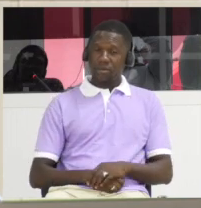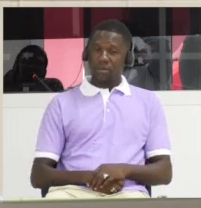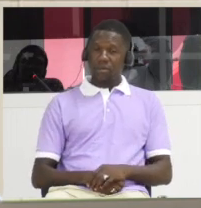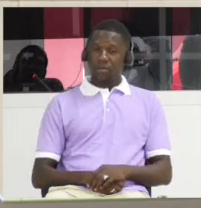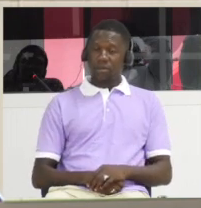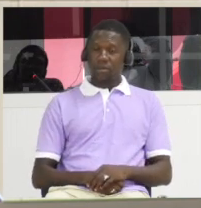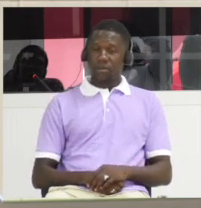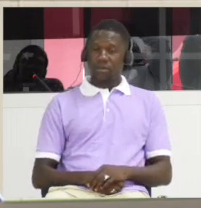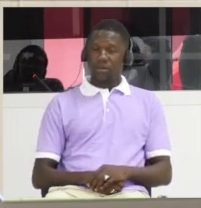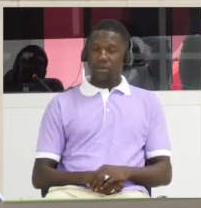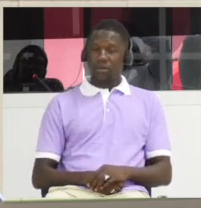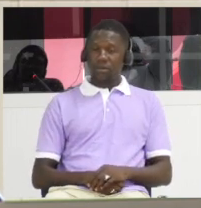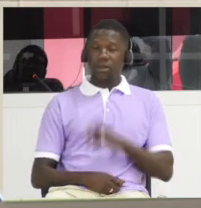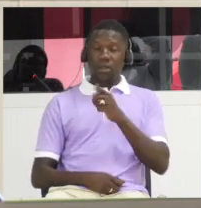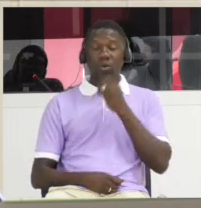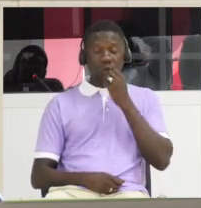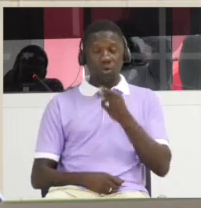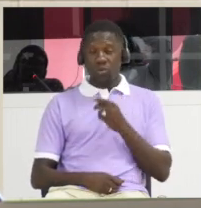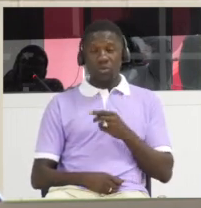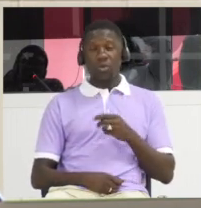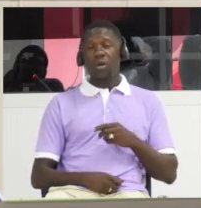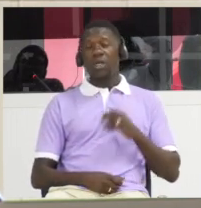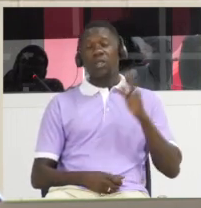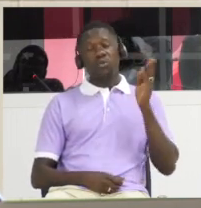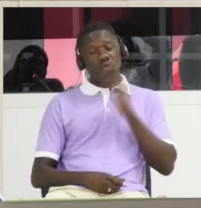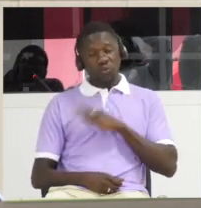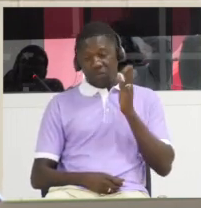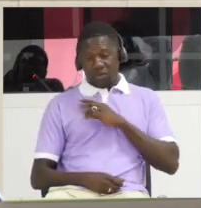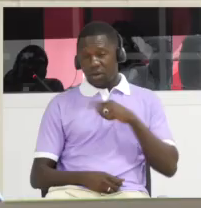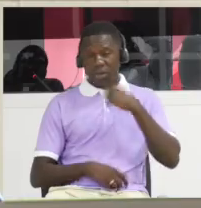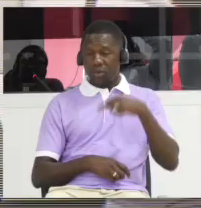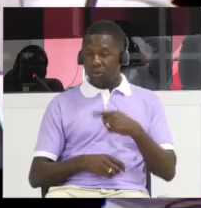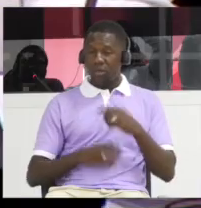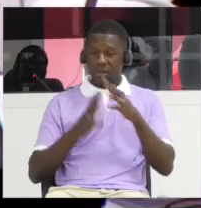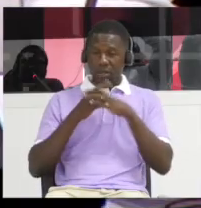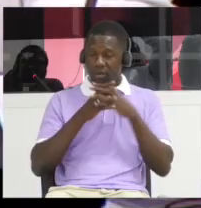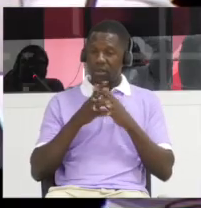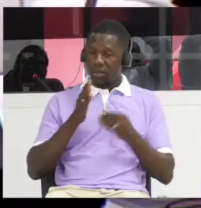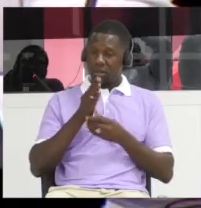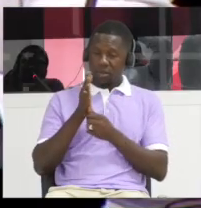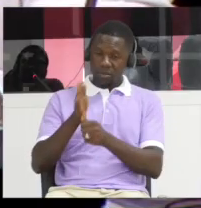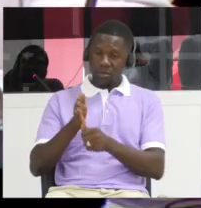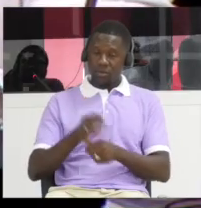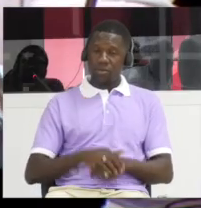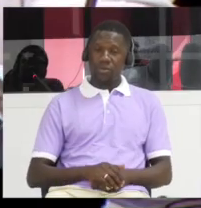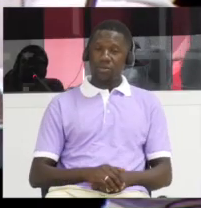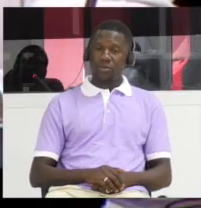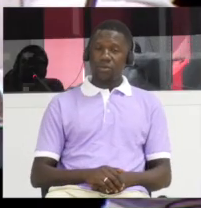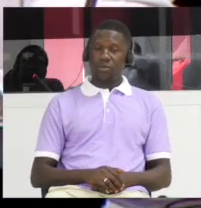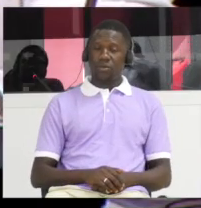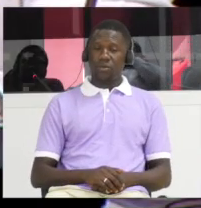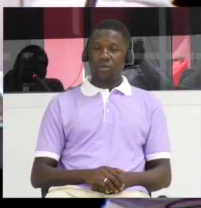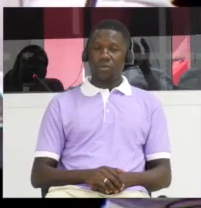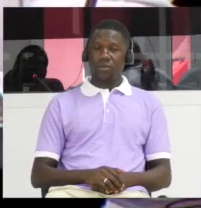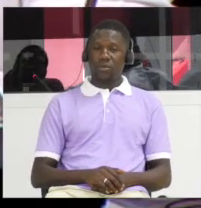was a lie. Would you in fact have authority to change the venue of